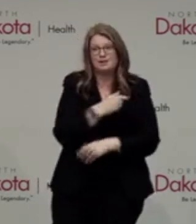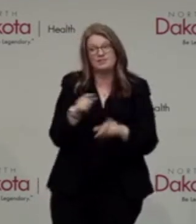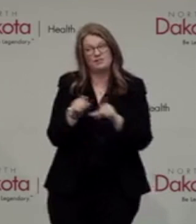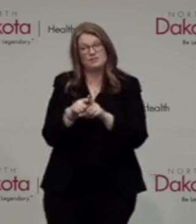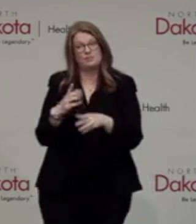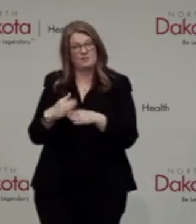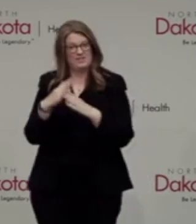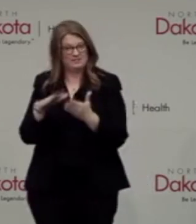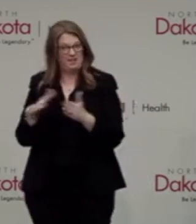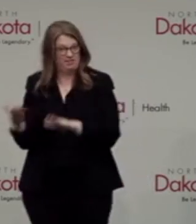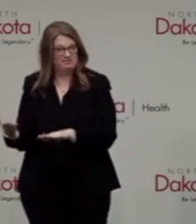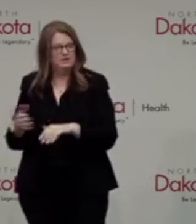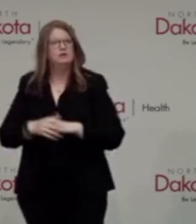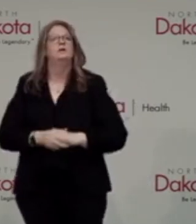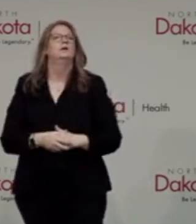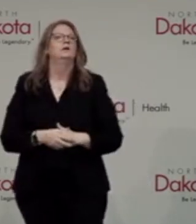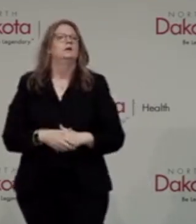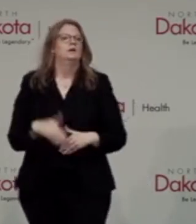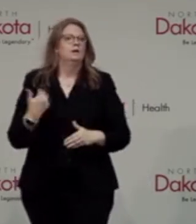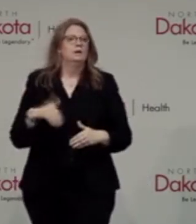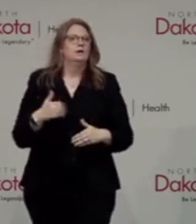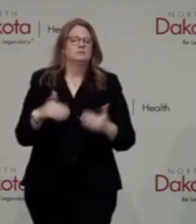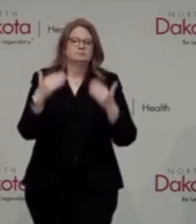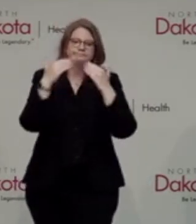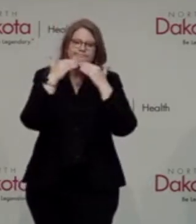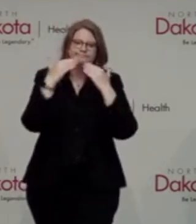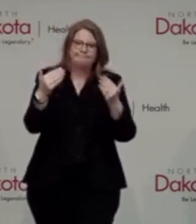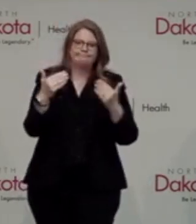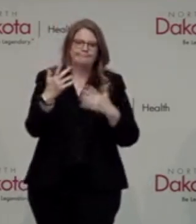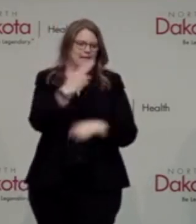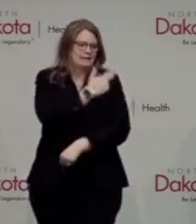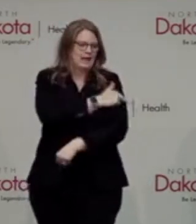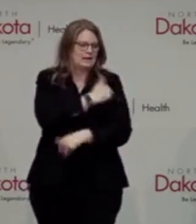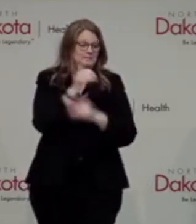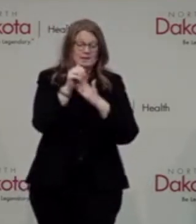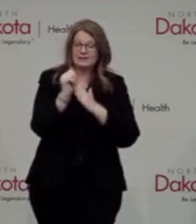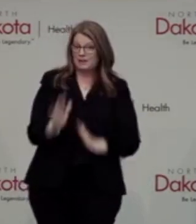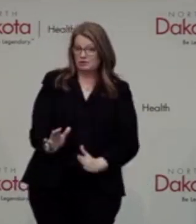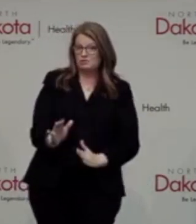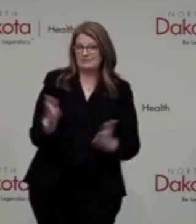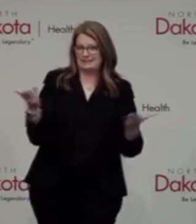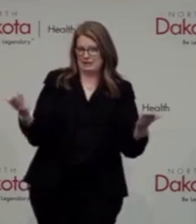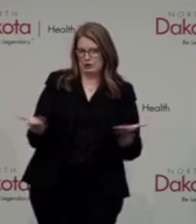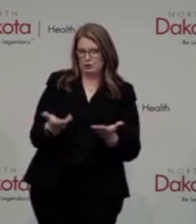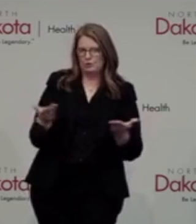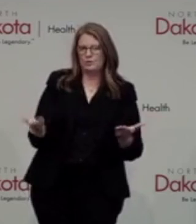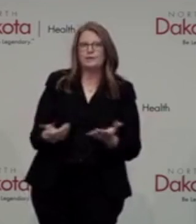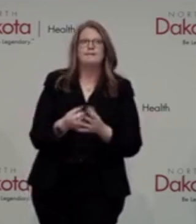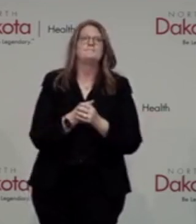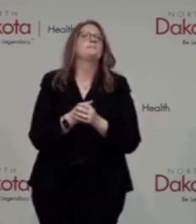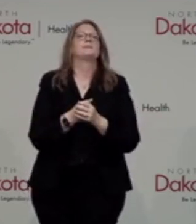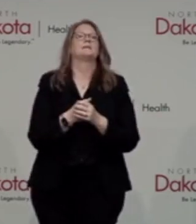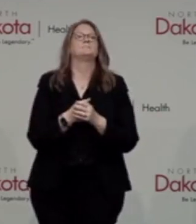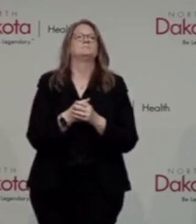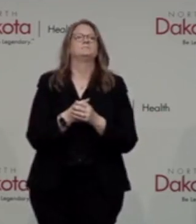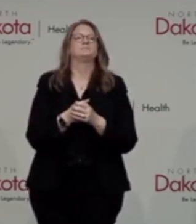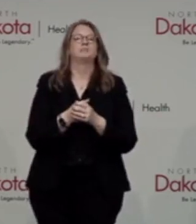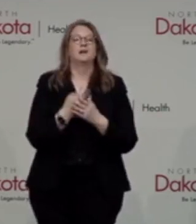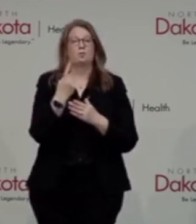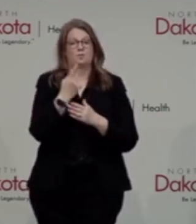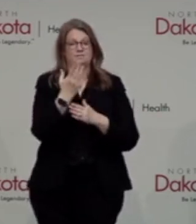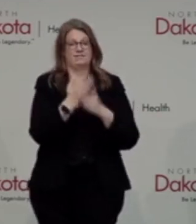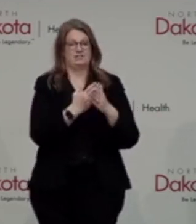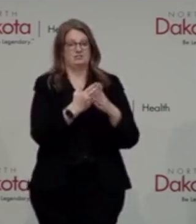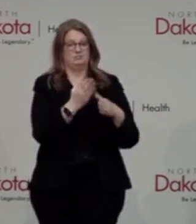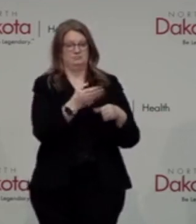We're super grateful to have all of our hospital leaders here to talk about what they are seeing. But as I close out that one section